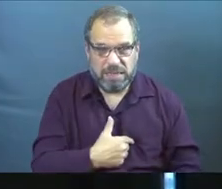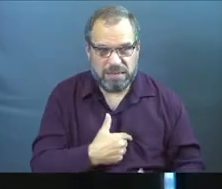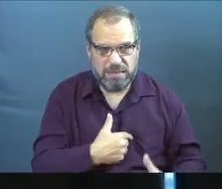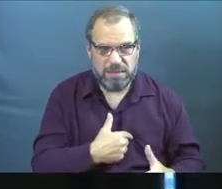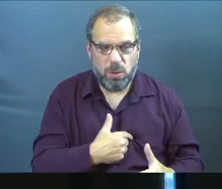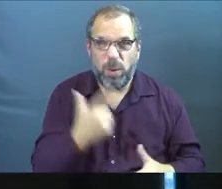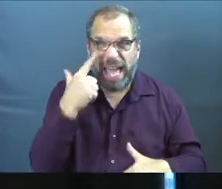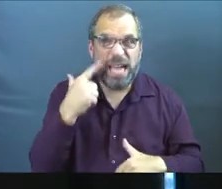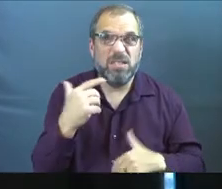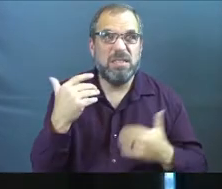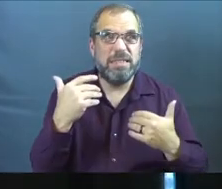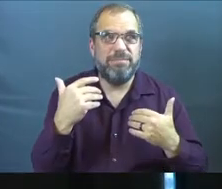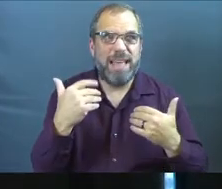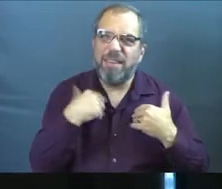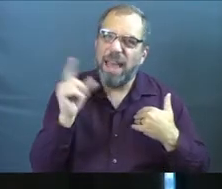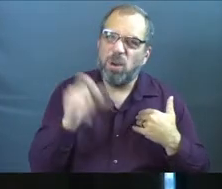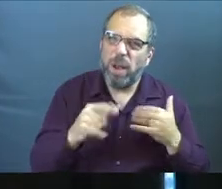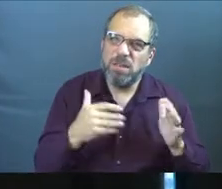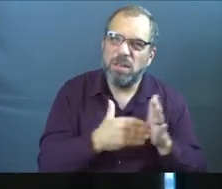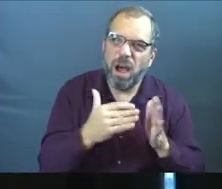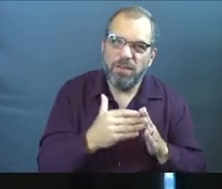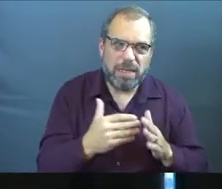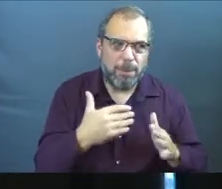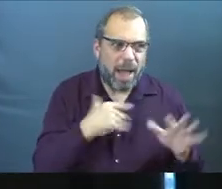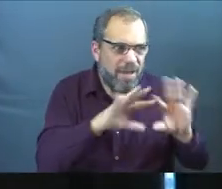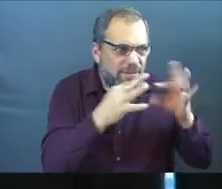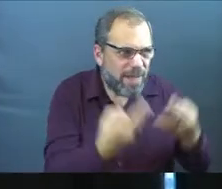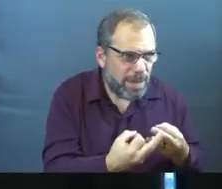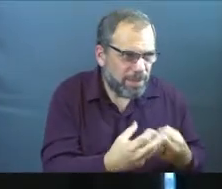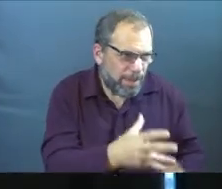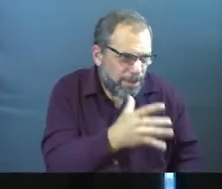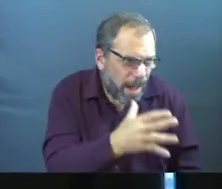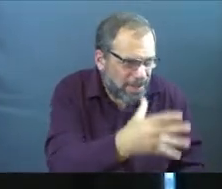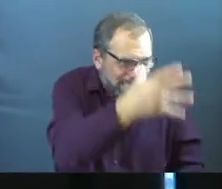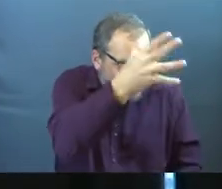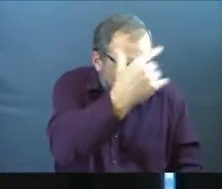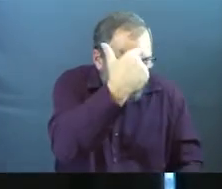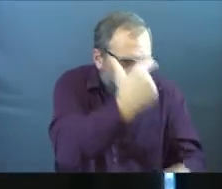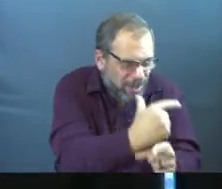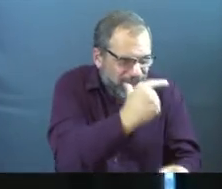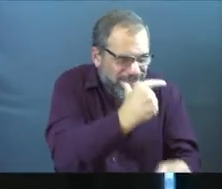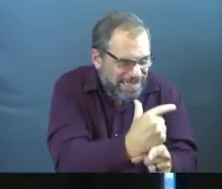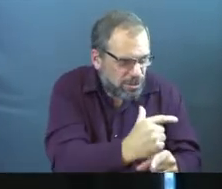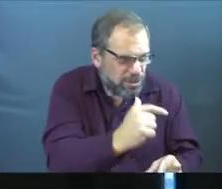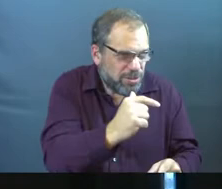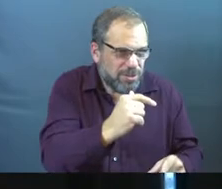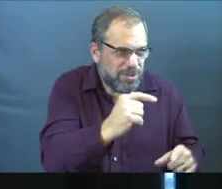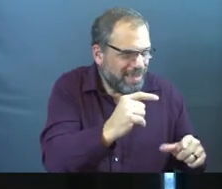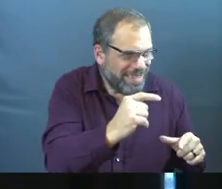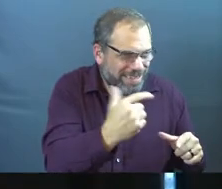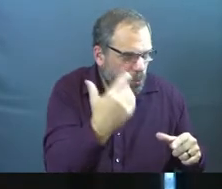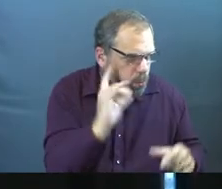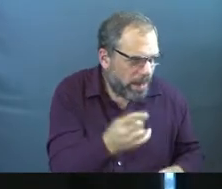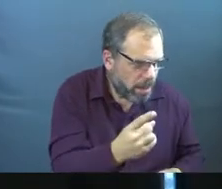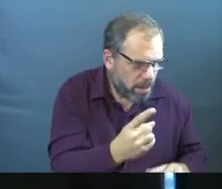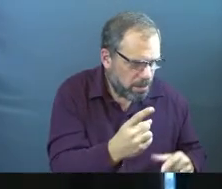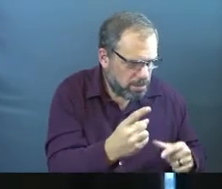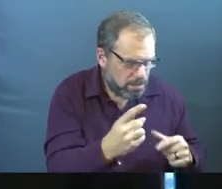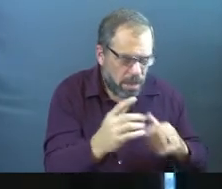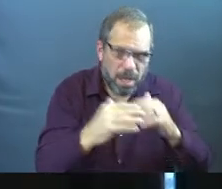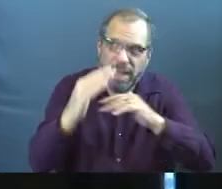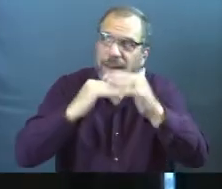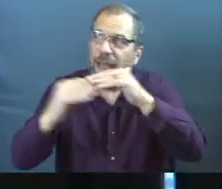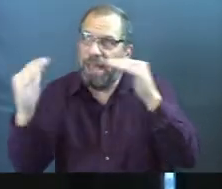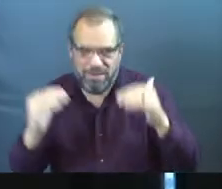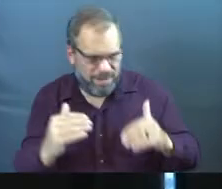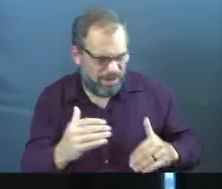more often than we would probably admit. So we think of people we love and we're like, you know, I really don't know where they are. I don't know how they feel about Jesus